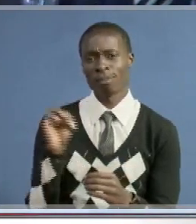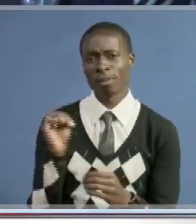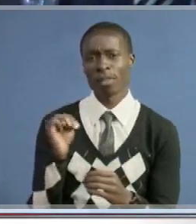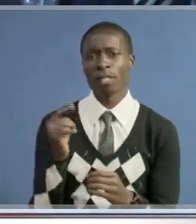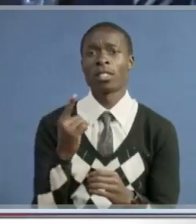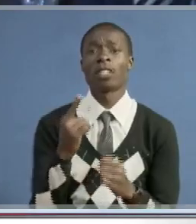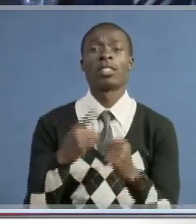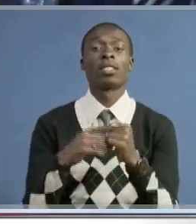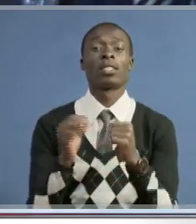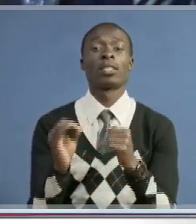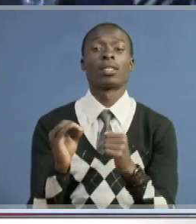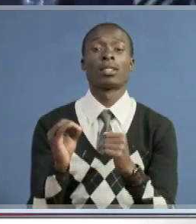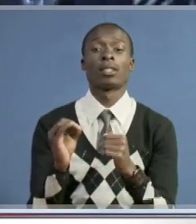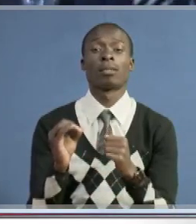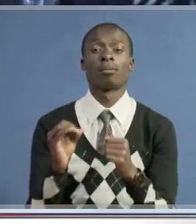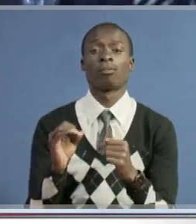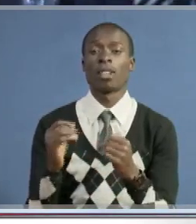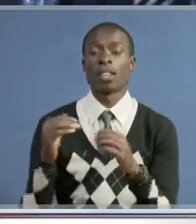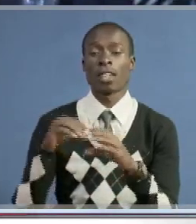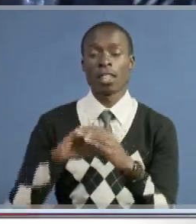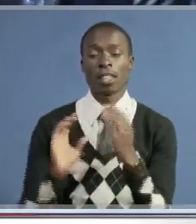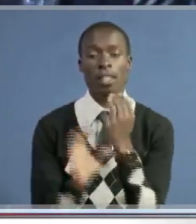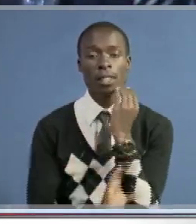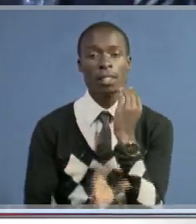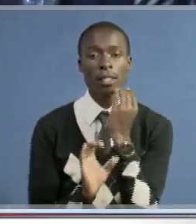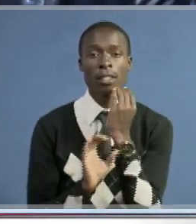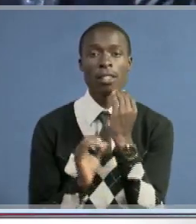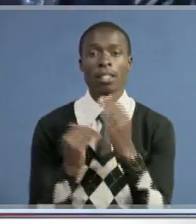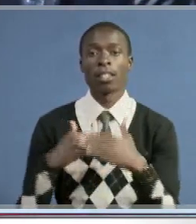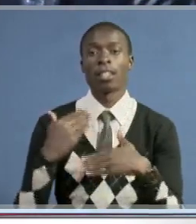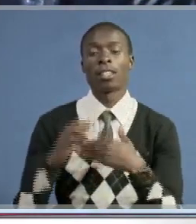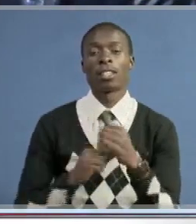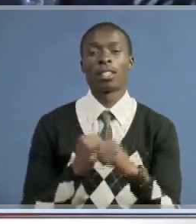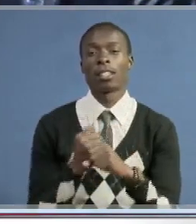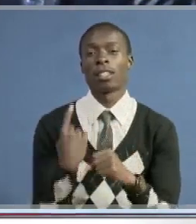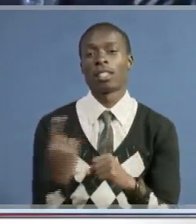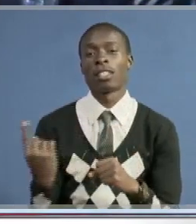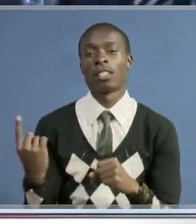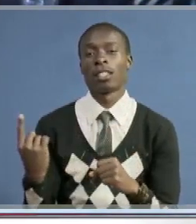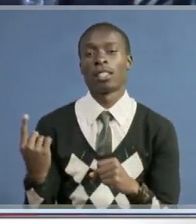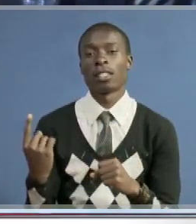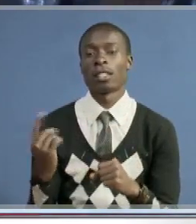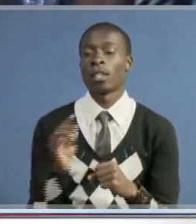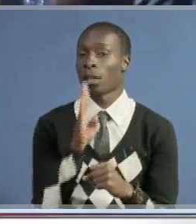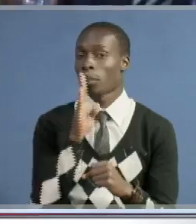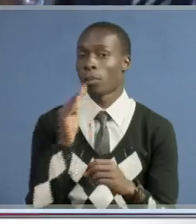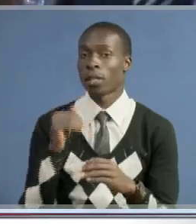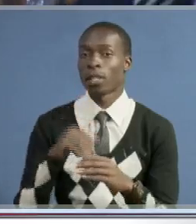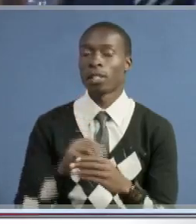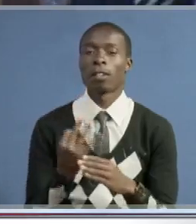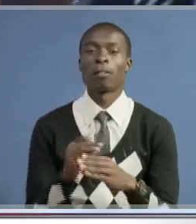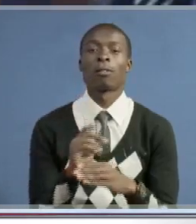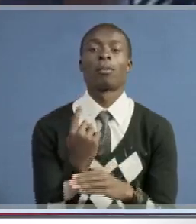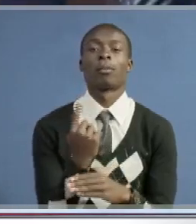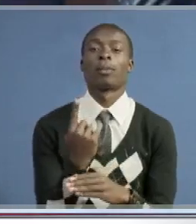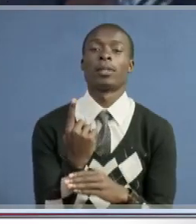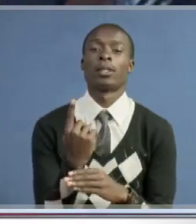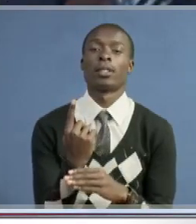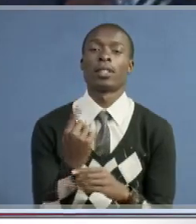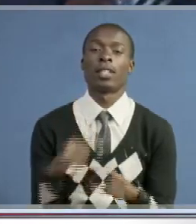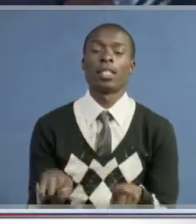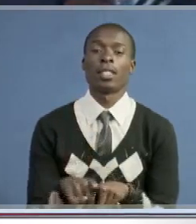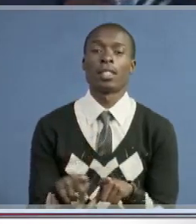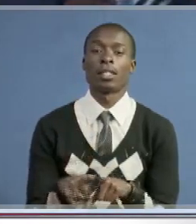1,000,060 across the country, next year, each one of you will be in Form 1.